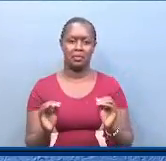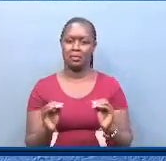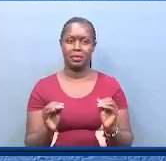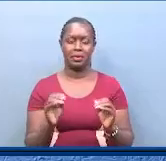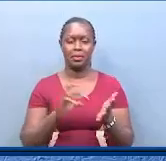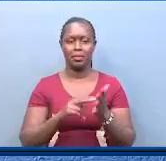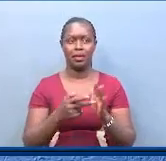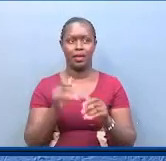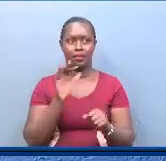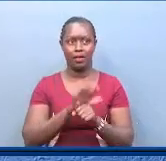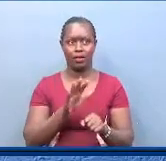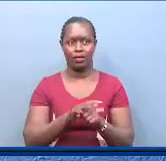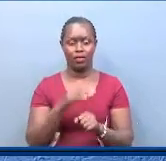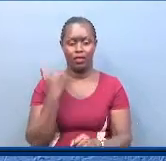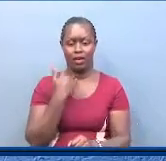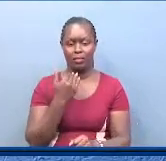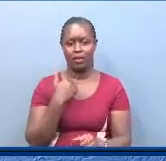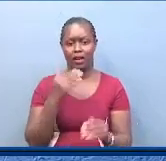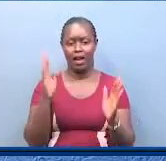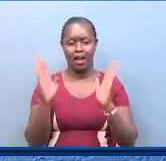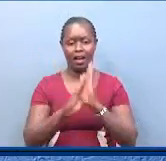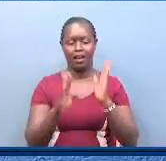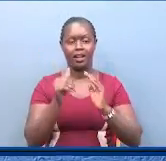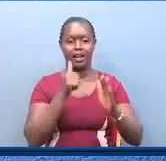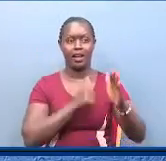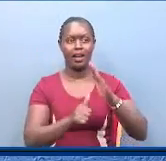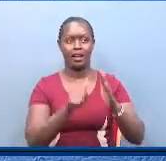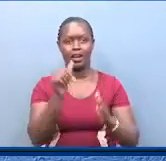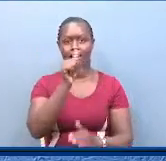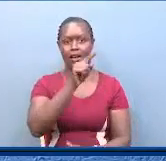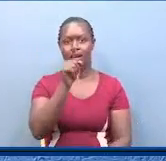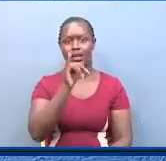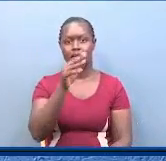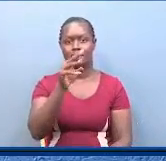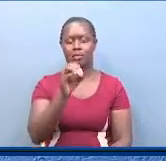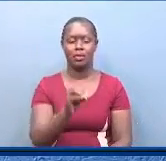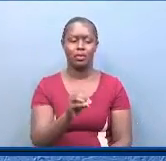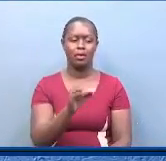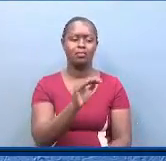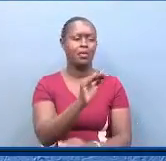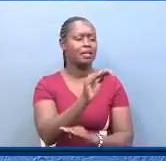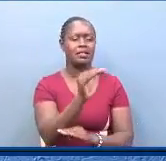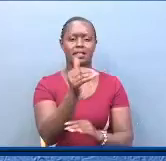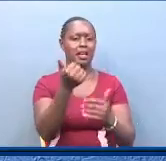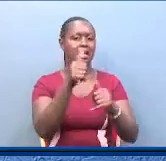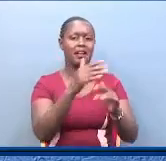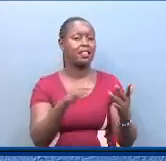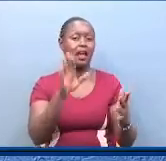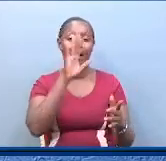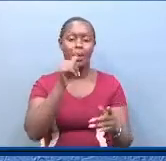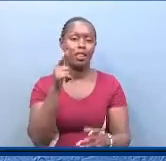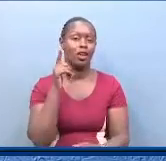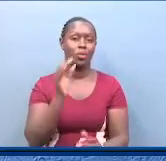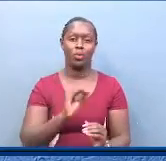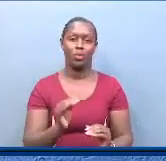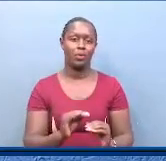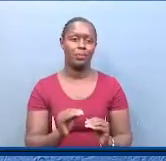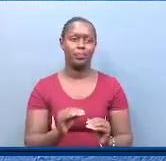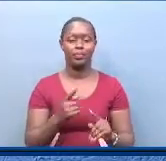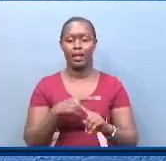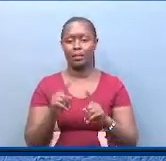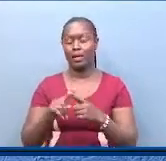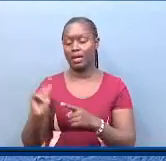and tons of criminals hiding under Azimio, and they have not been questioned whatsoever by the law. On this other